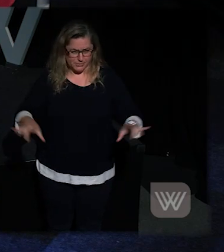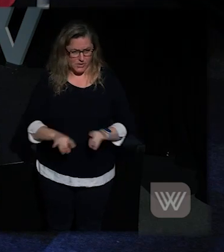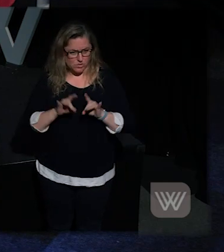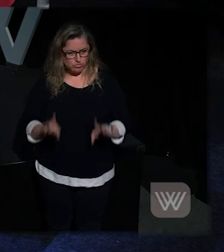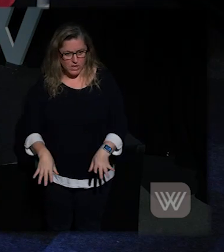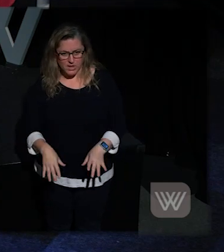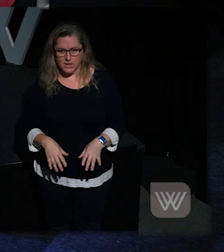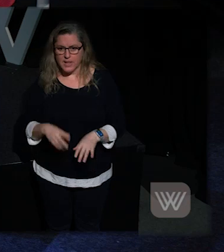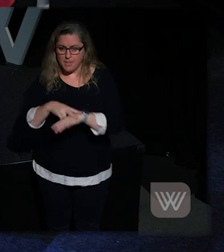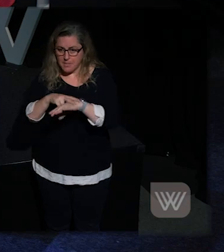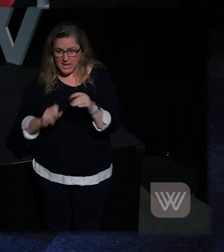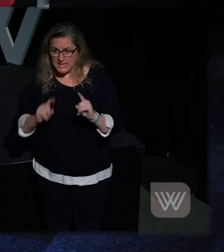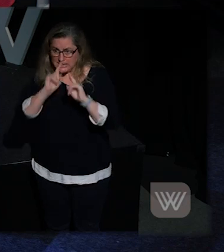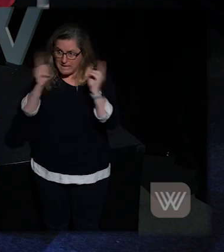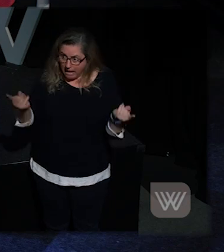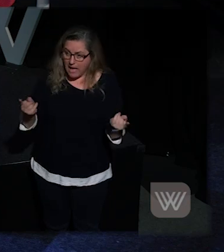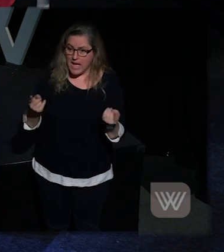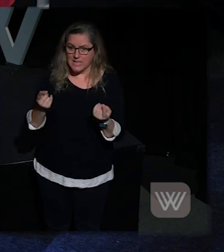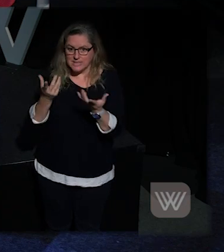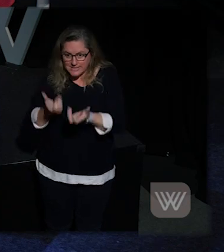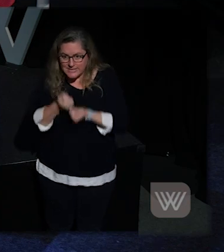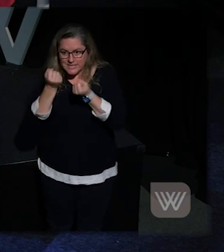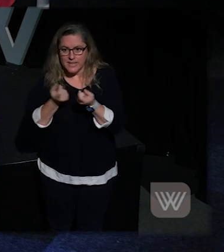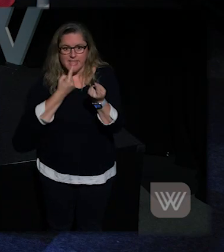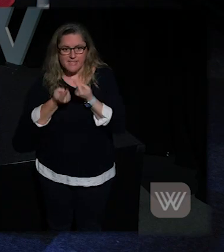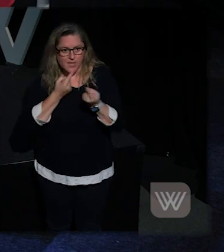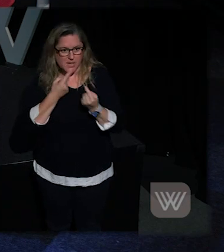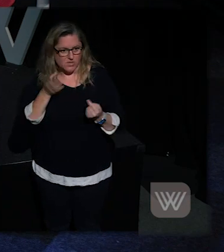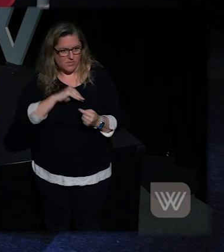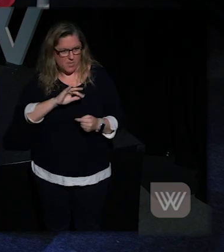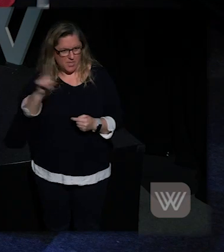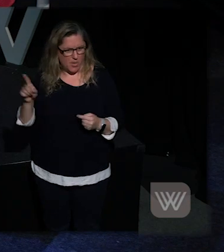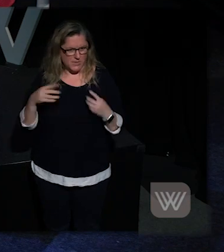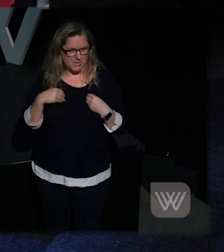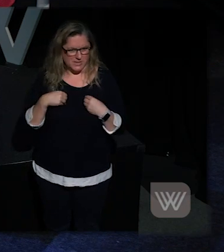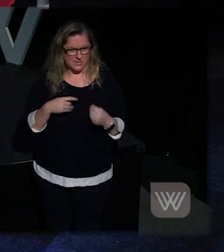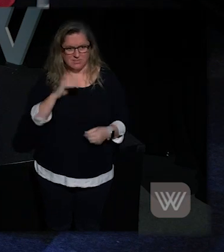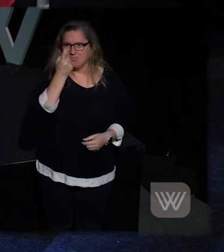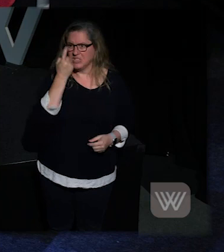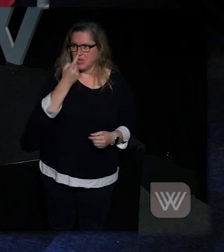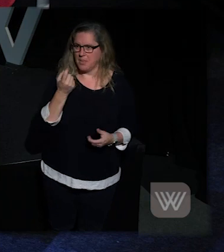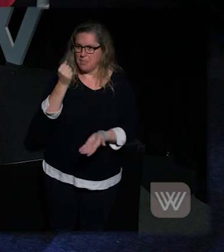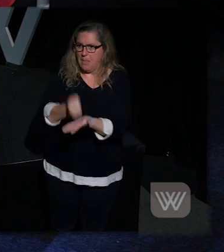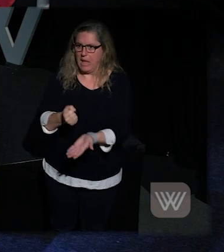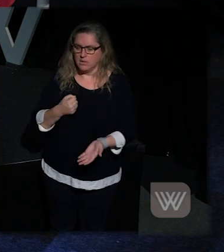So our police can't get the information they need from these companies? Can you imagine if that was a bank? I mean, they'd be required to,